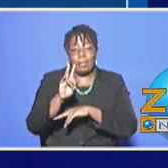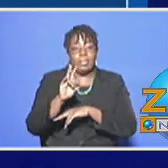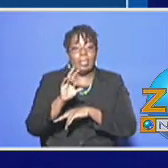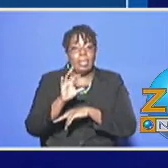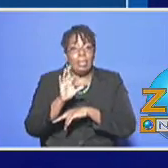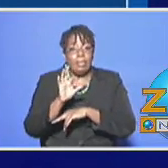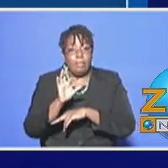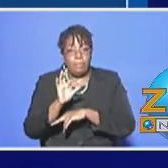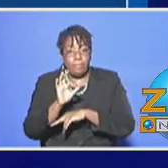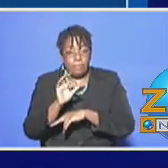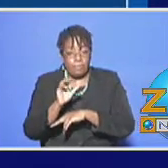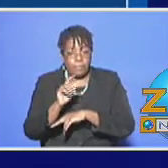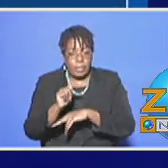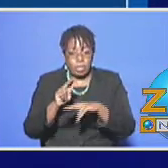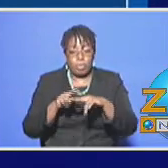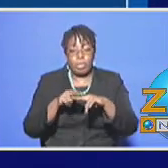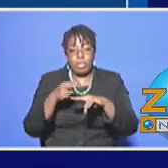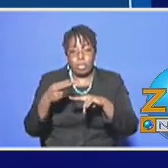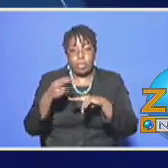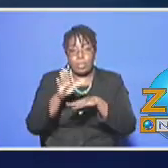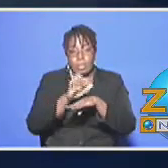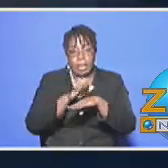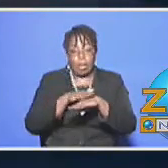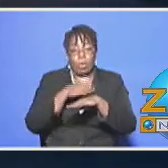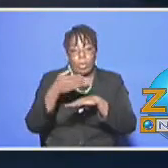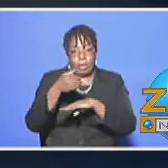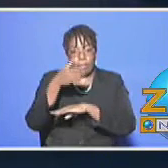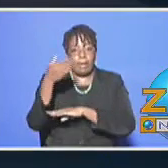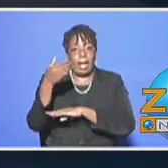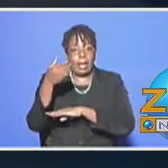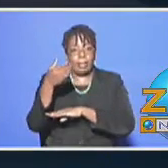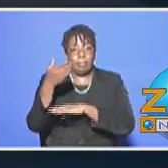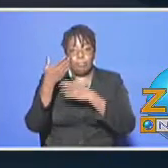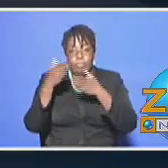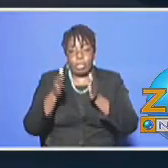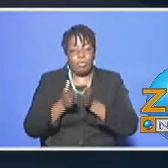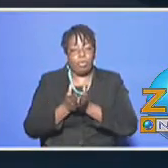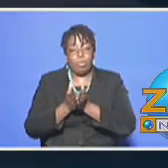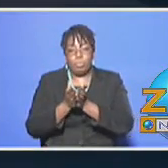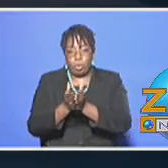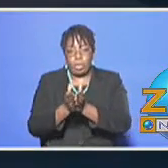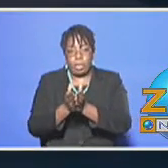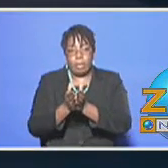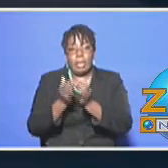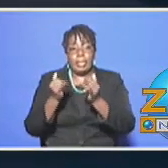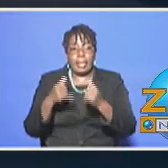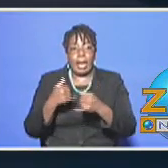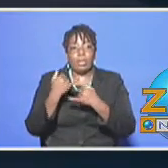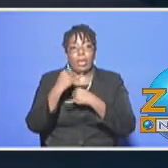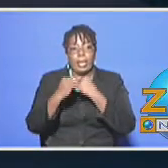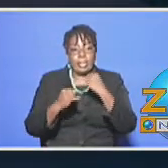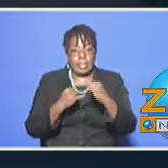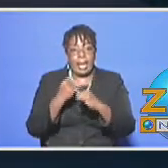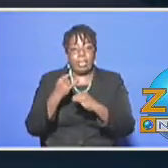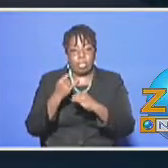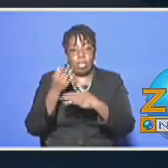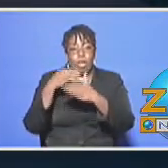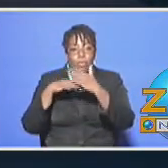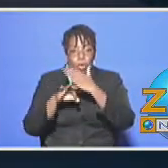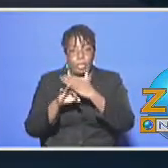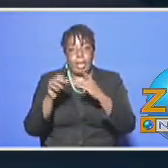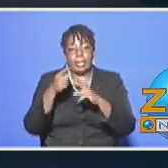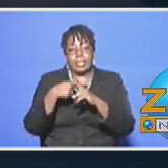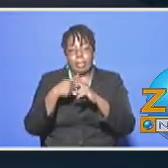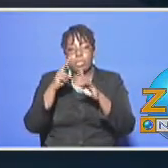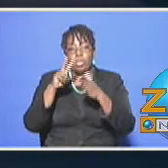be reduced to a caution flag on Friday. And that's going to do it for your boating forecast. It's time now for your international temperatures, and they